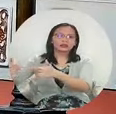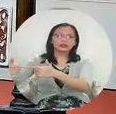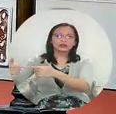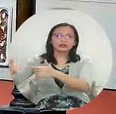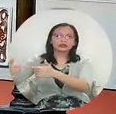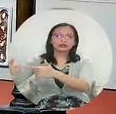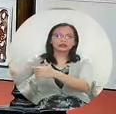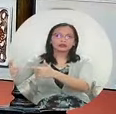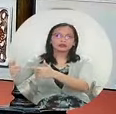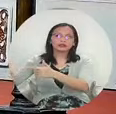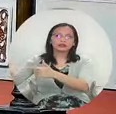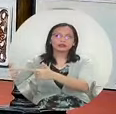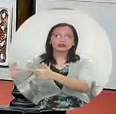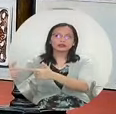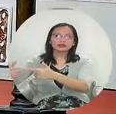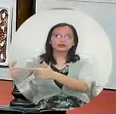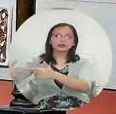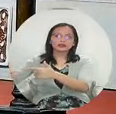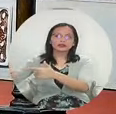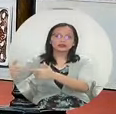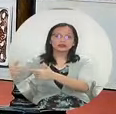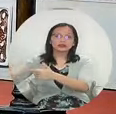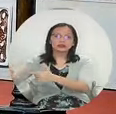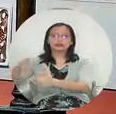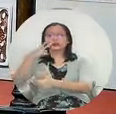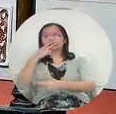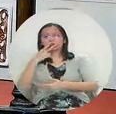Murag Muslim at